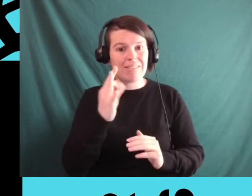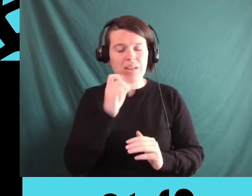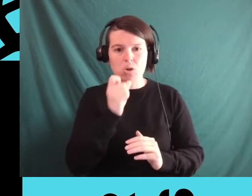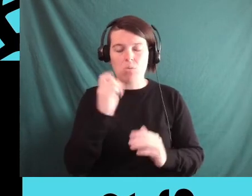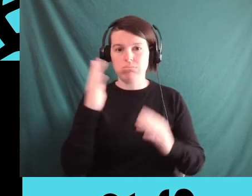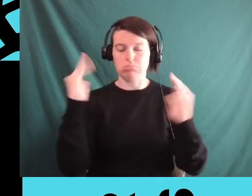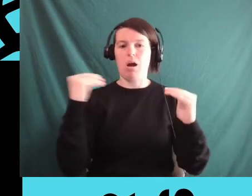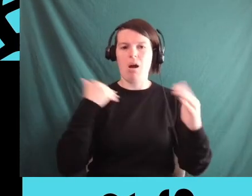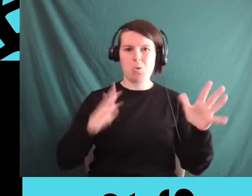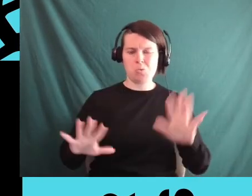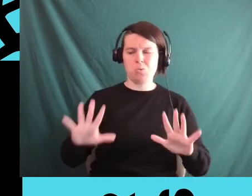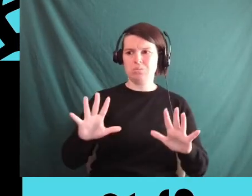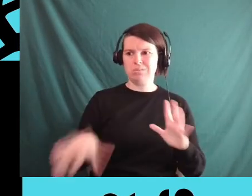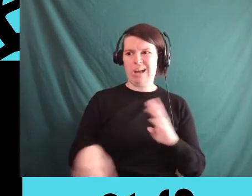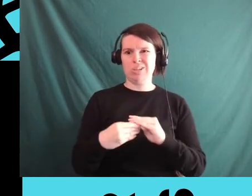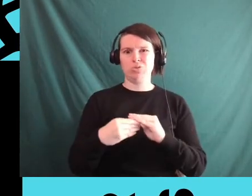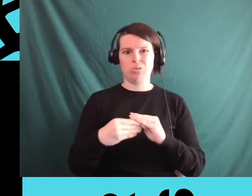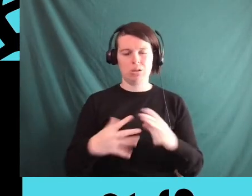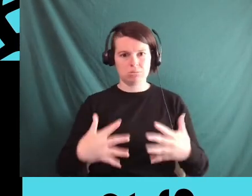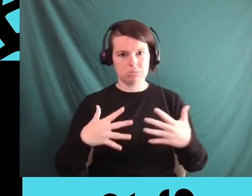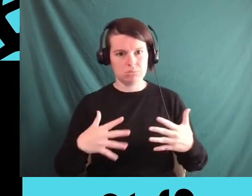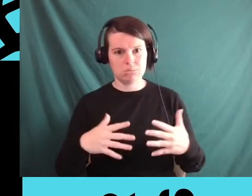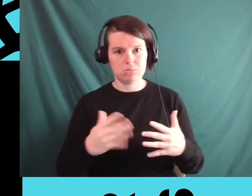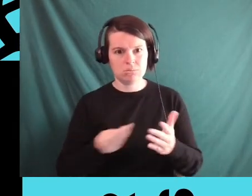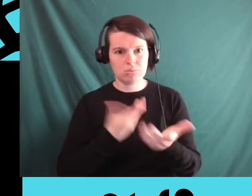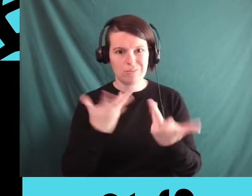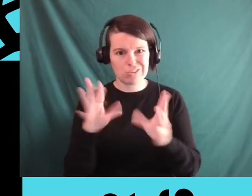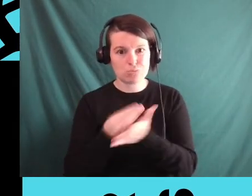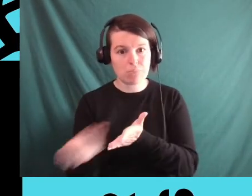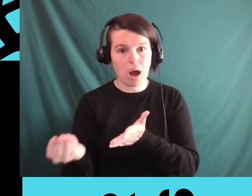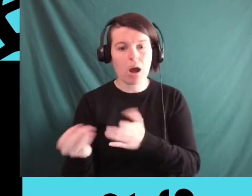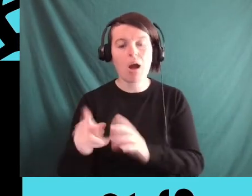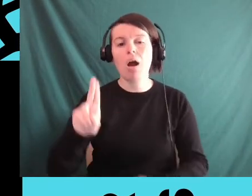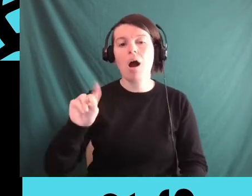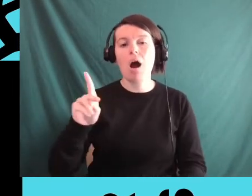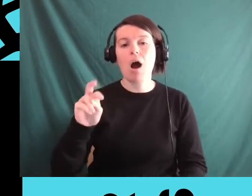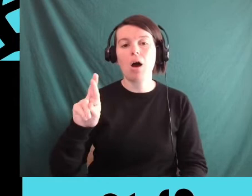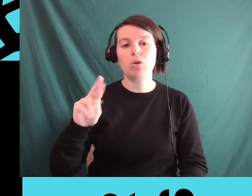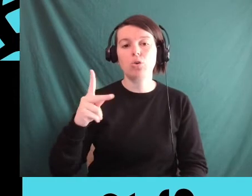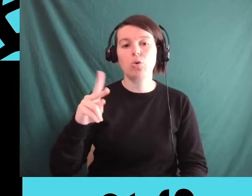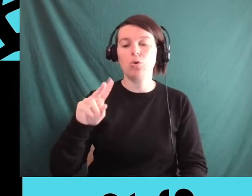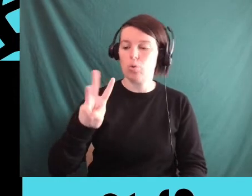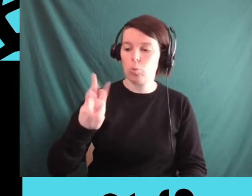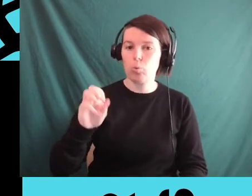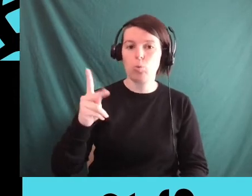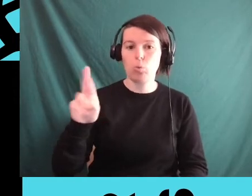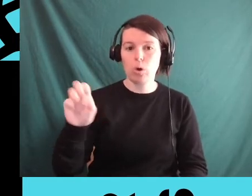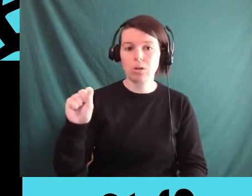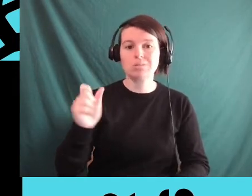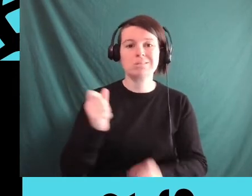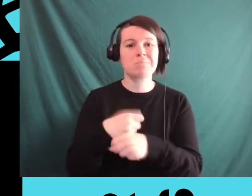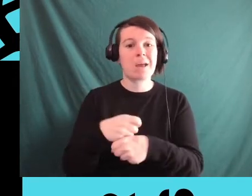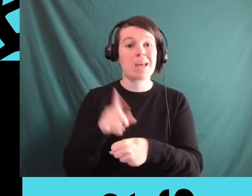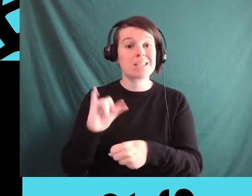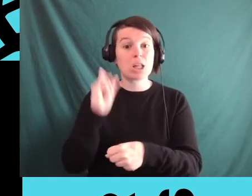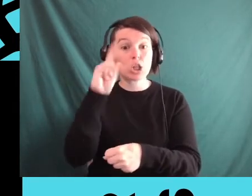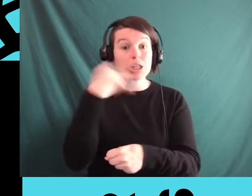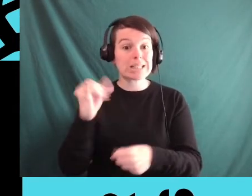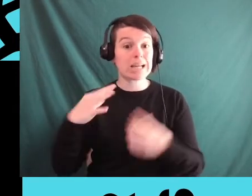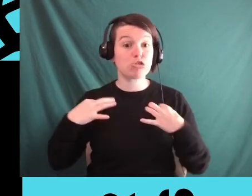extra compression when they bind the binder. Underworks is also one of the only companies that makes binders that look like a